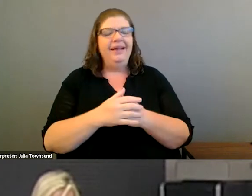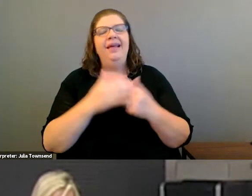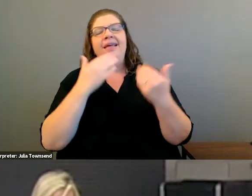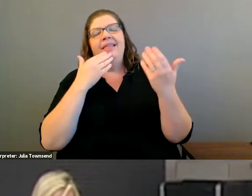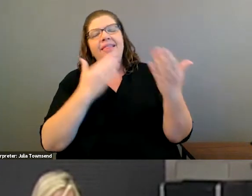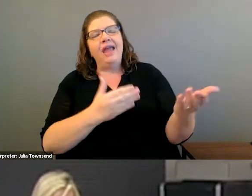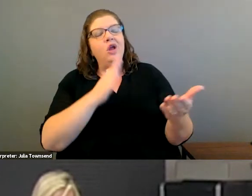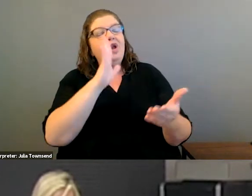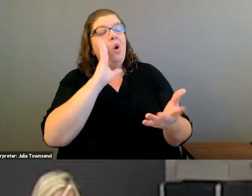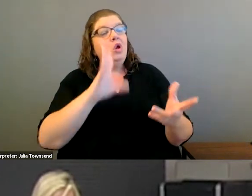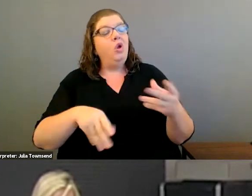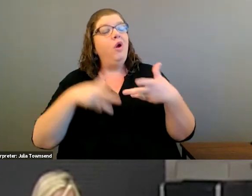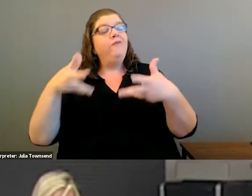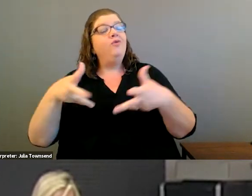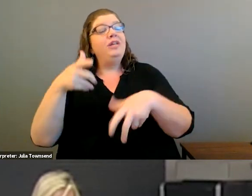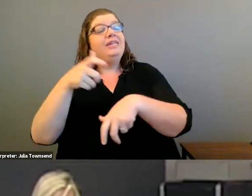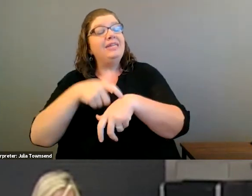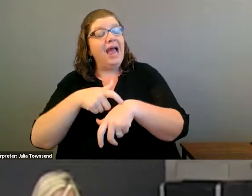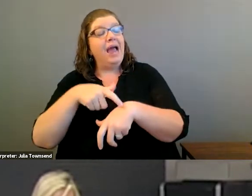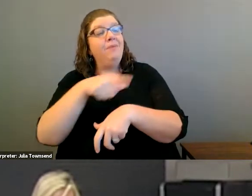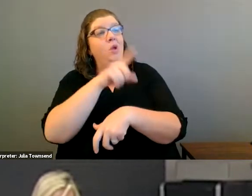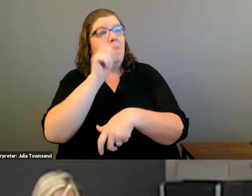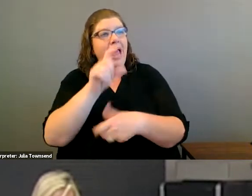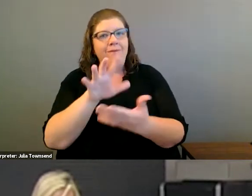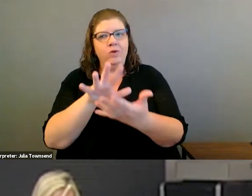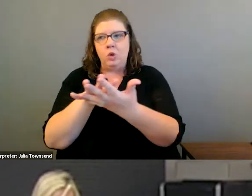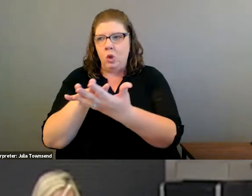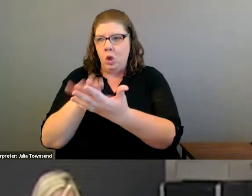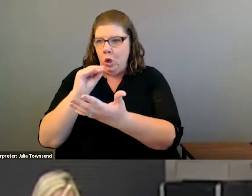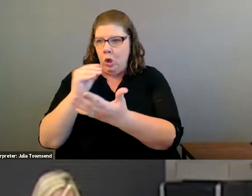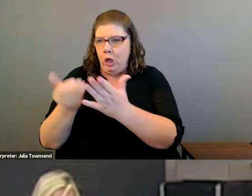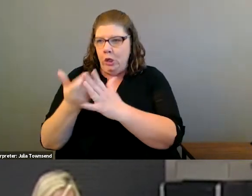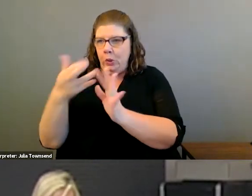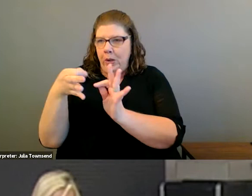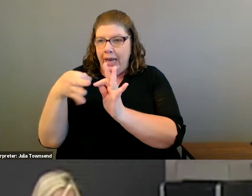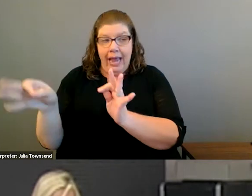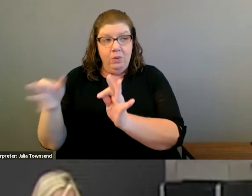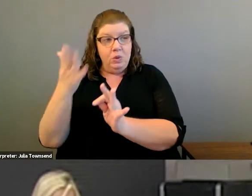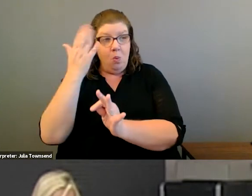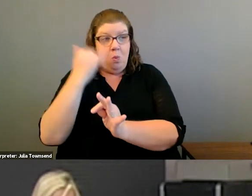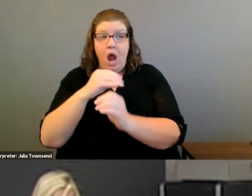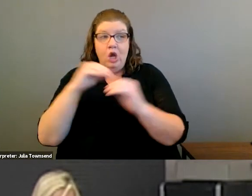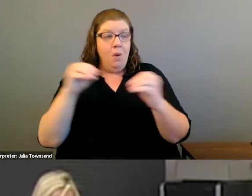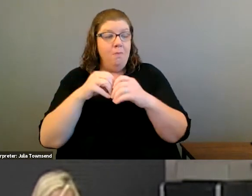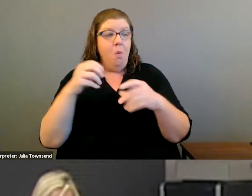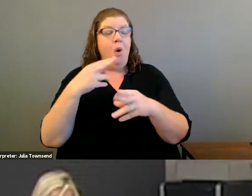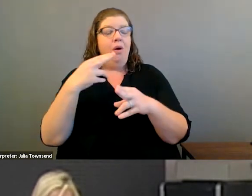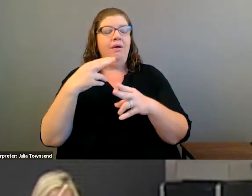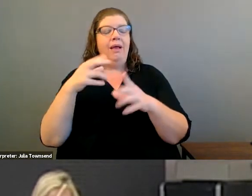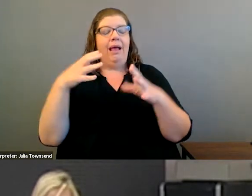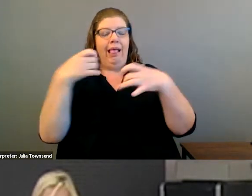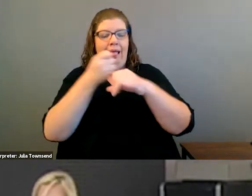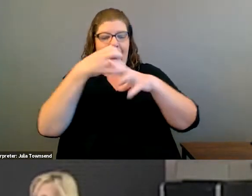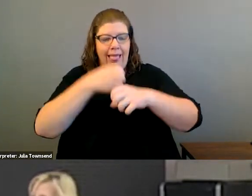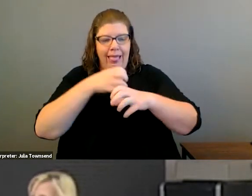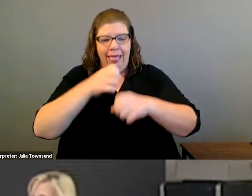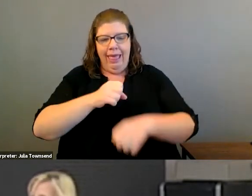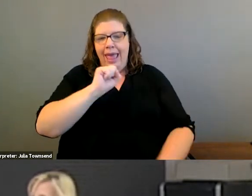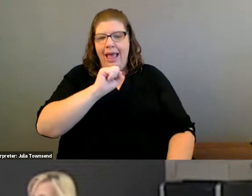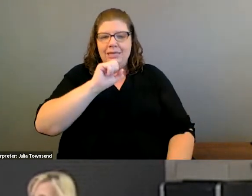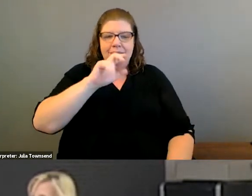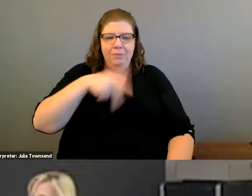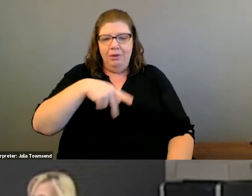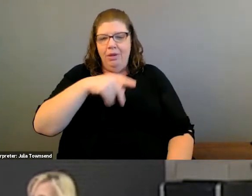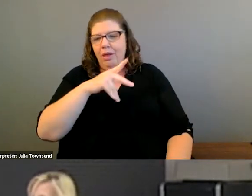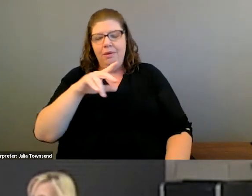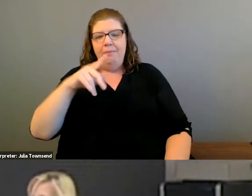free time, you will have to actually learn probably a new language, because no more acronyms, no more ESSER, no more P1, P2